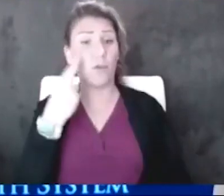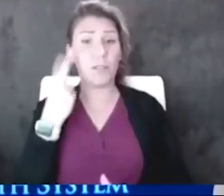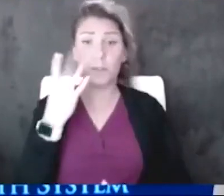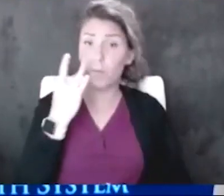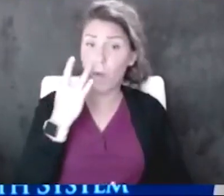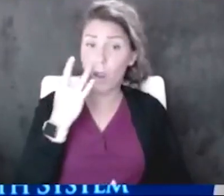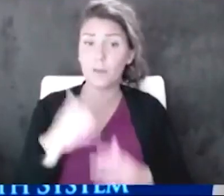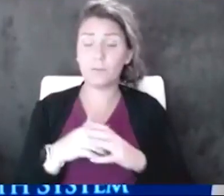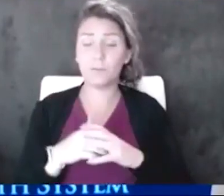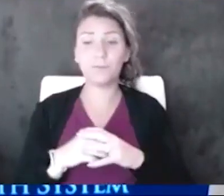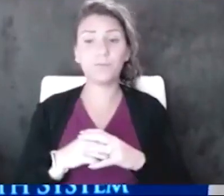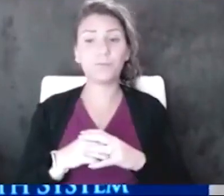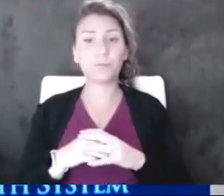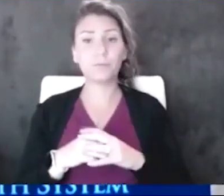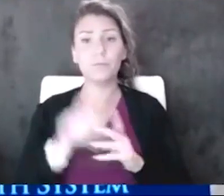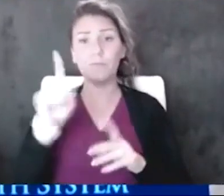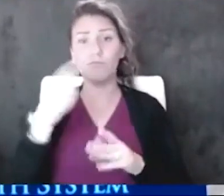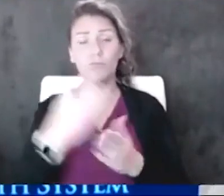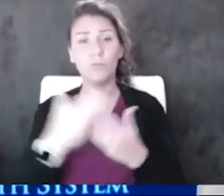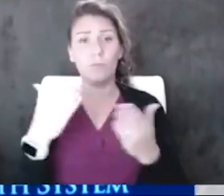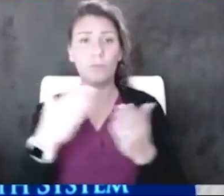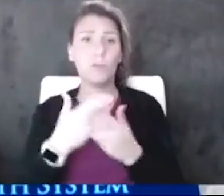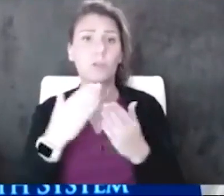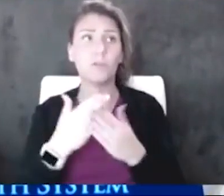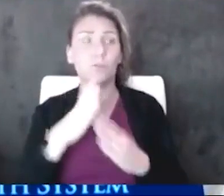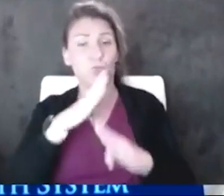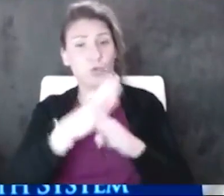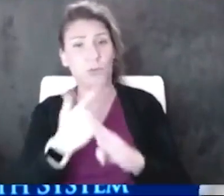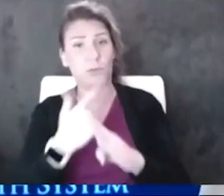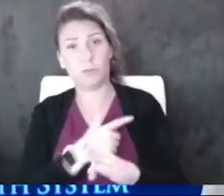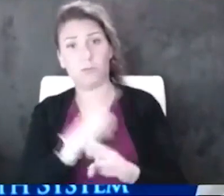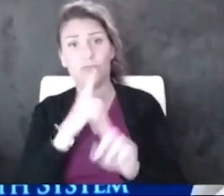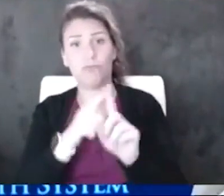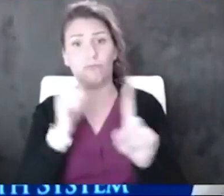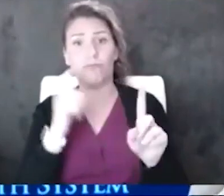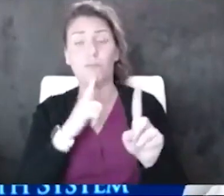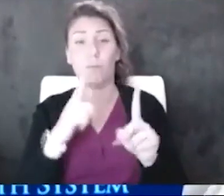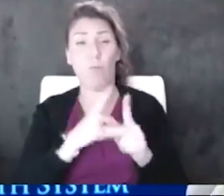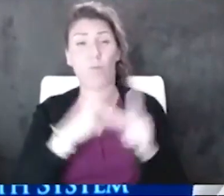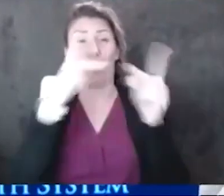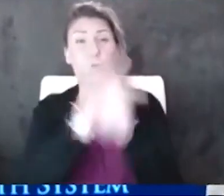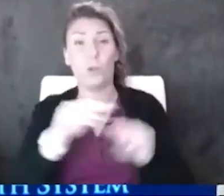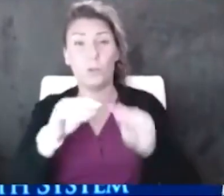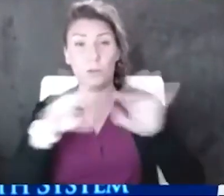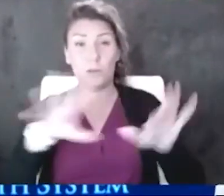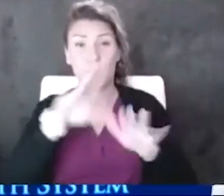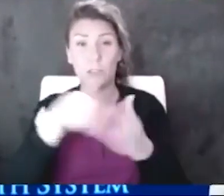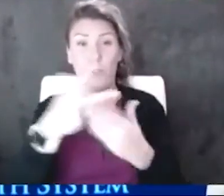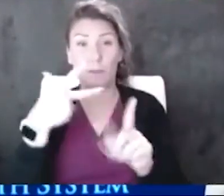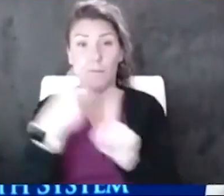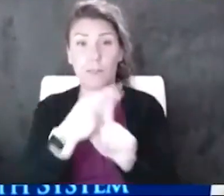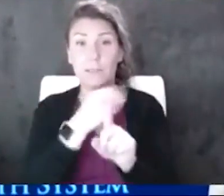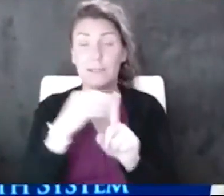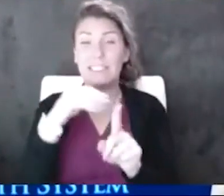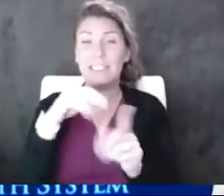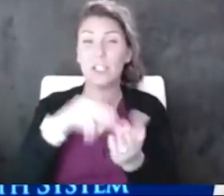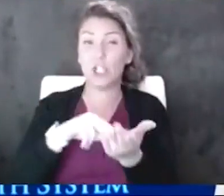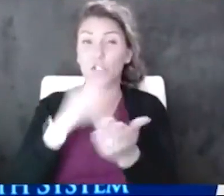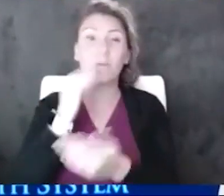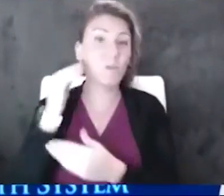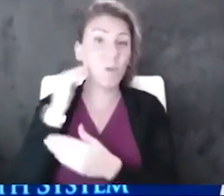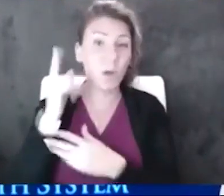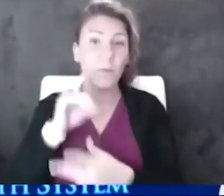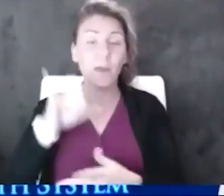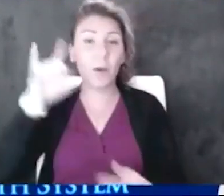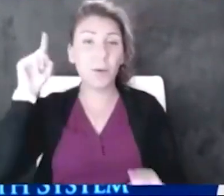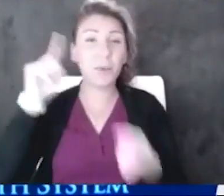the other thing that's really has protected us from even a worse outbreak of the Delta, is all the vaccinations in nursing homes, which has reduced the disease burden of